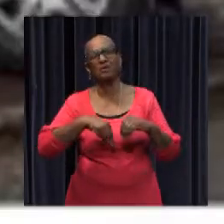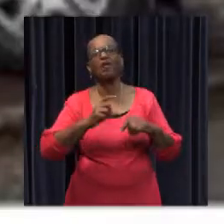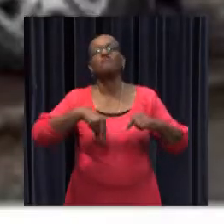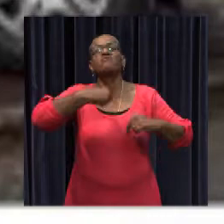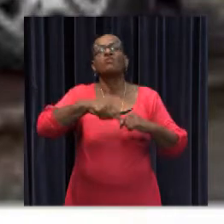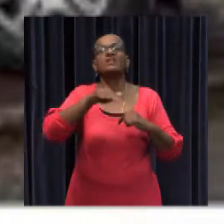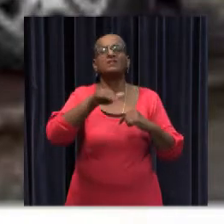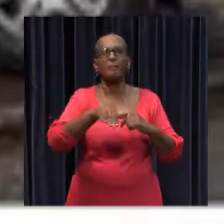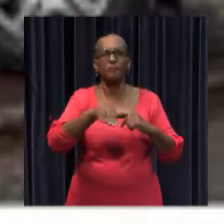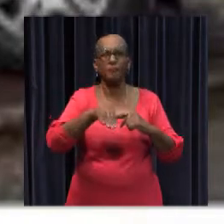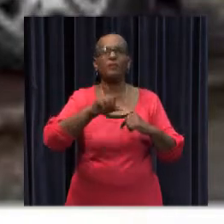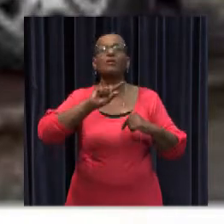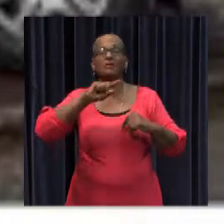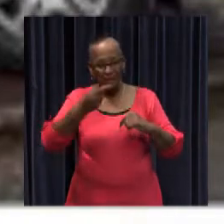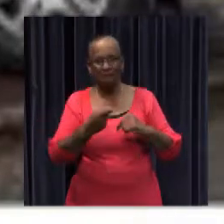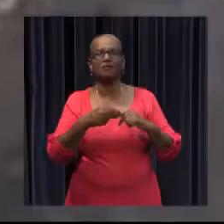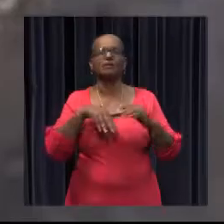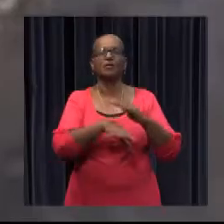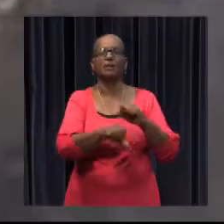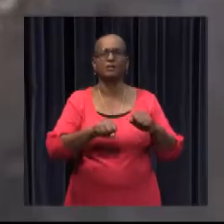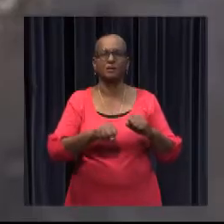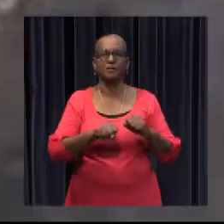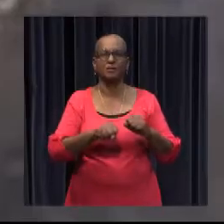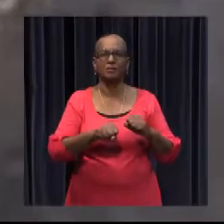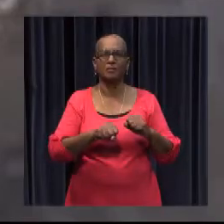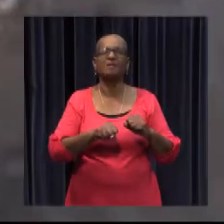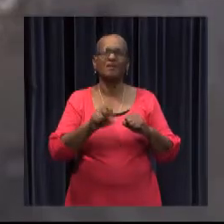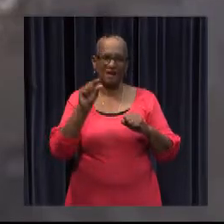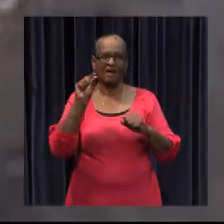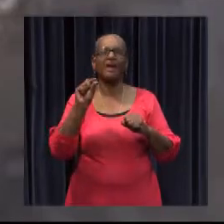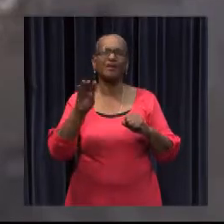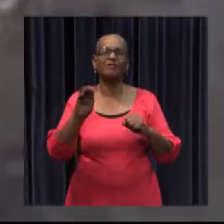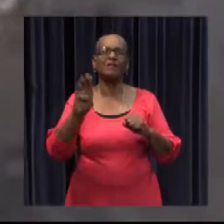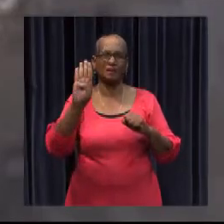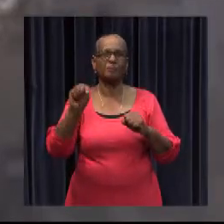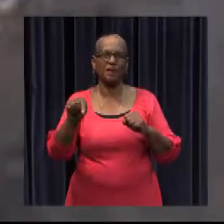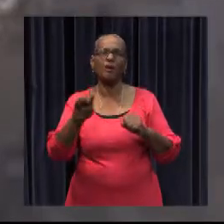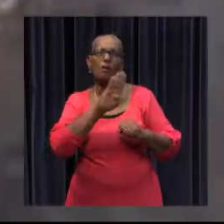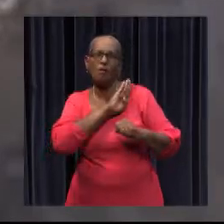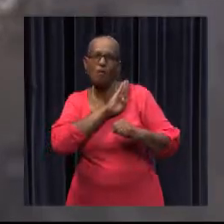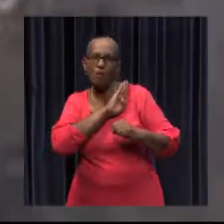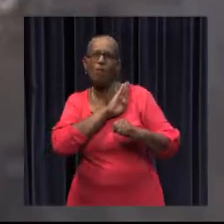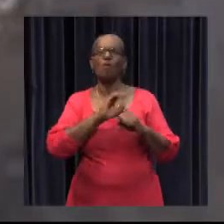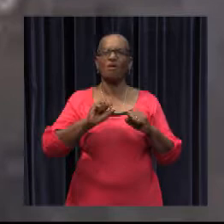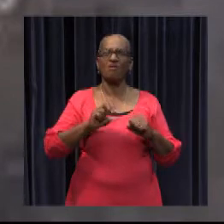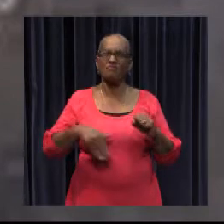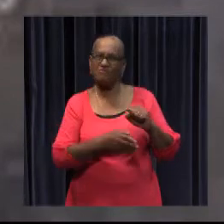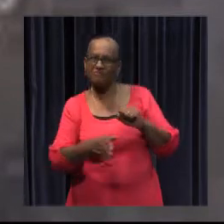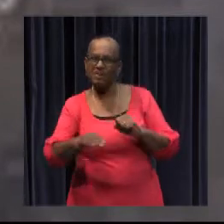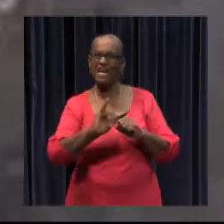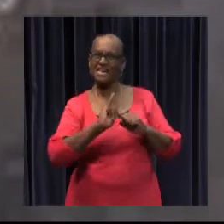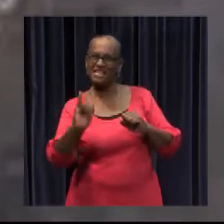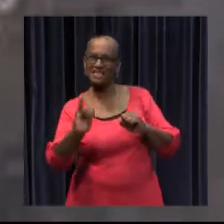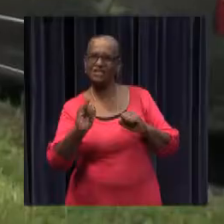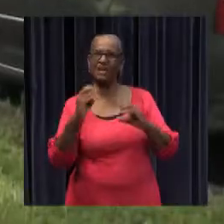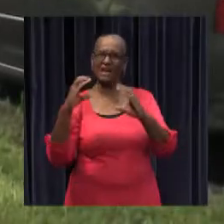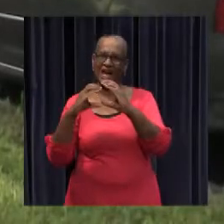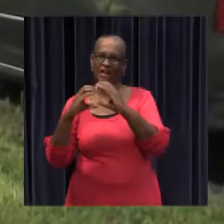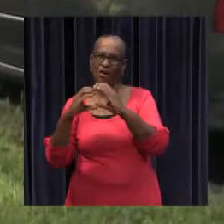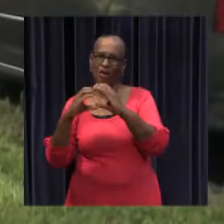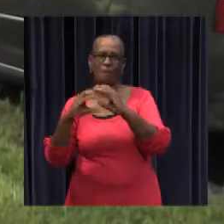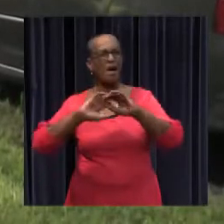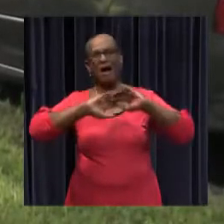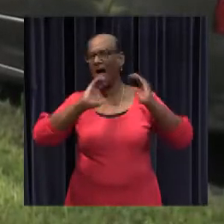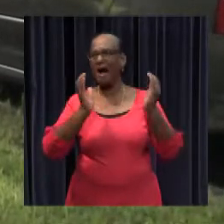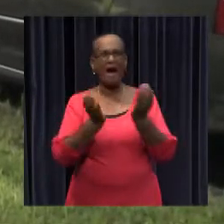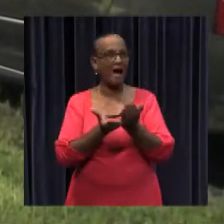Club, says that his organization has taken all the required steps in the past years. He also